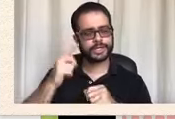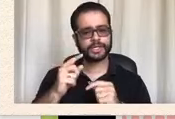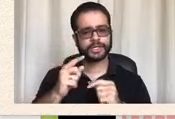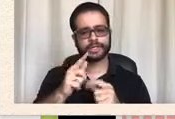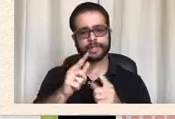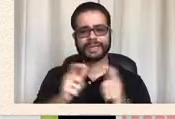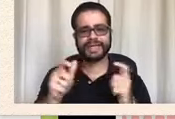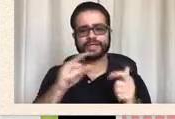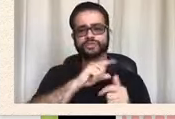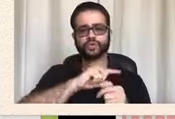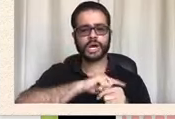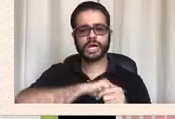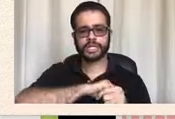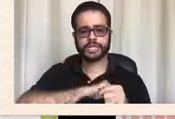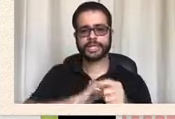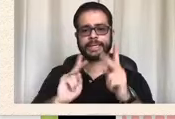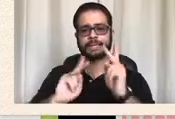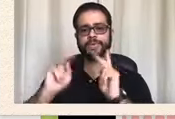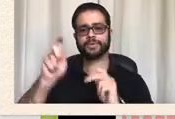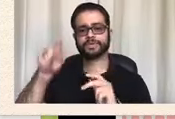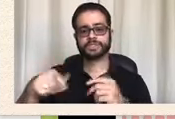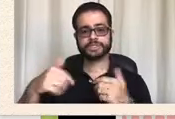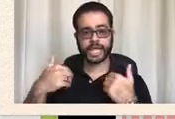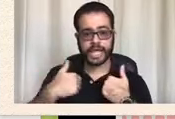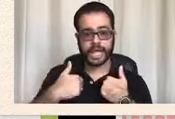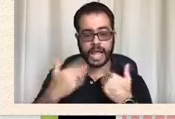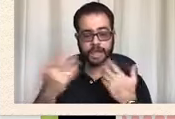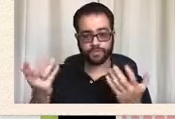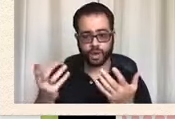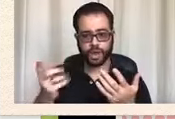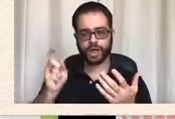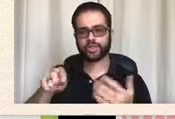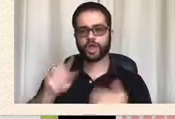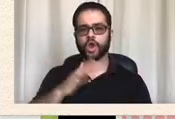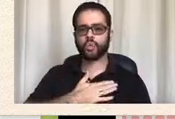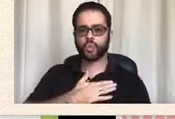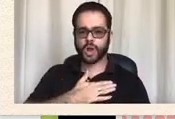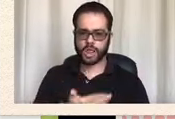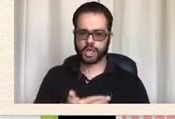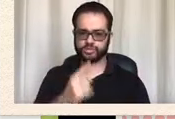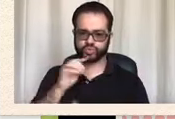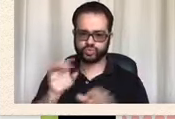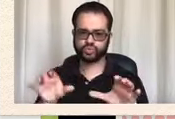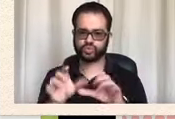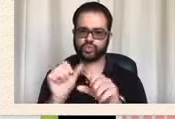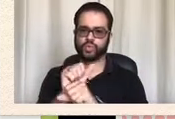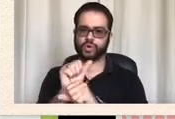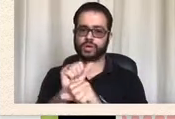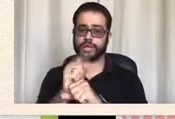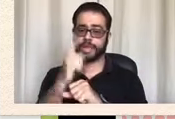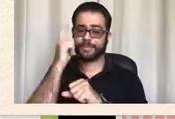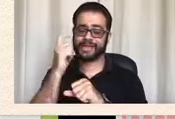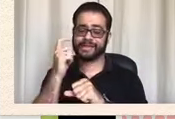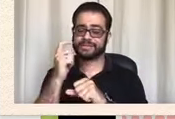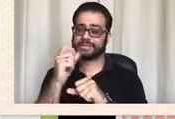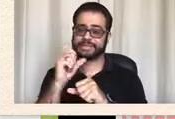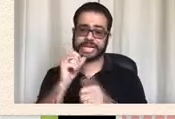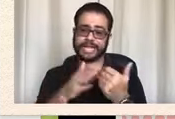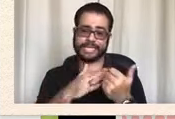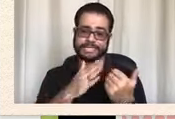their willingness to do the work. Because it takes work to do anything worth doing. And so